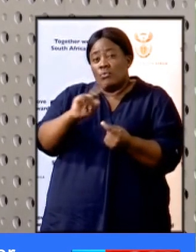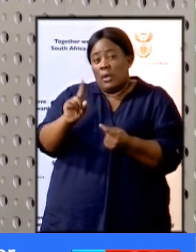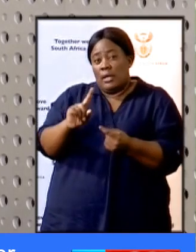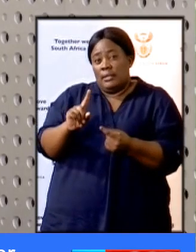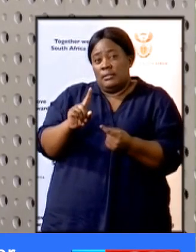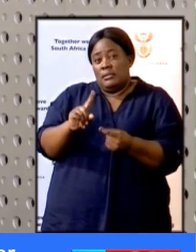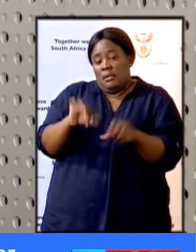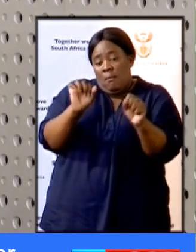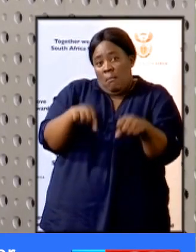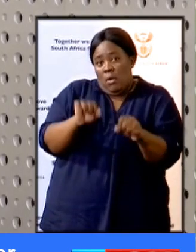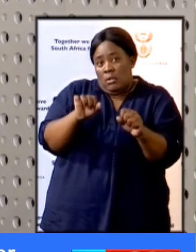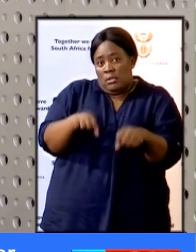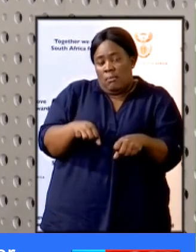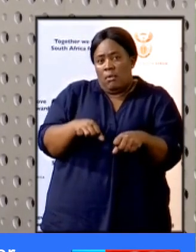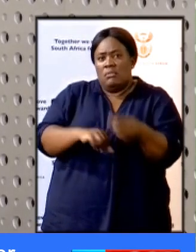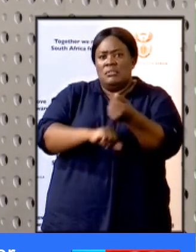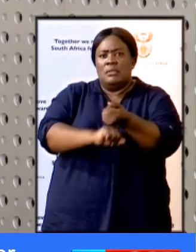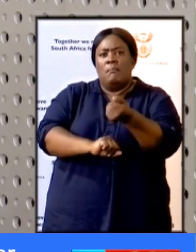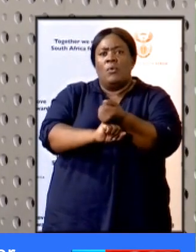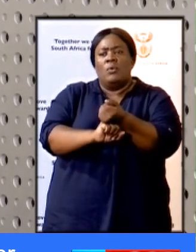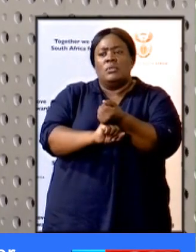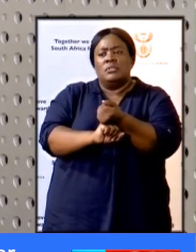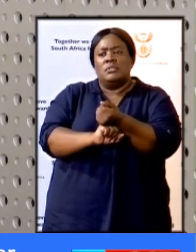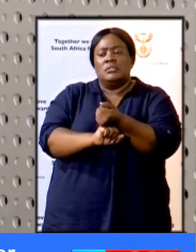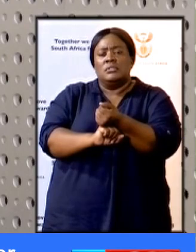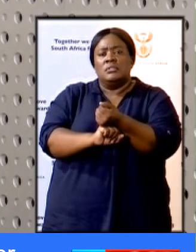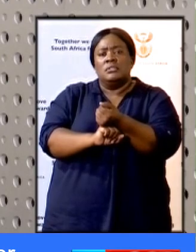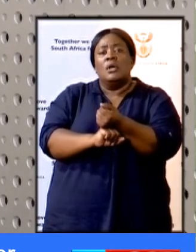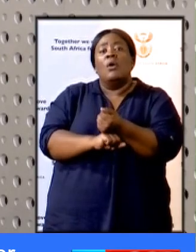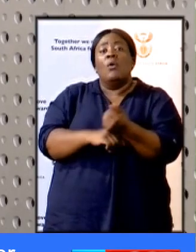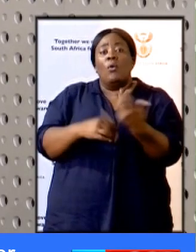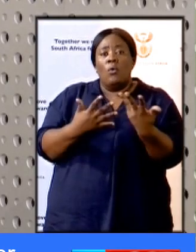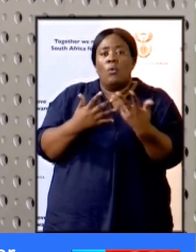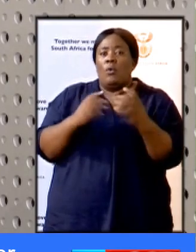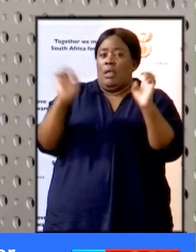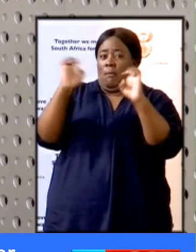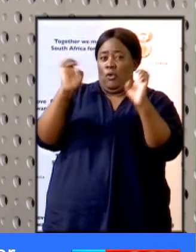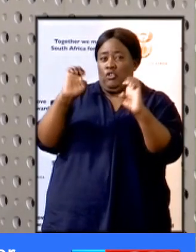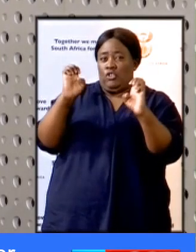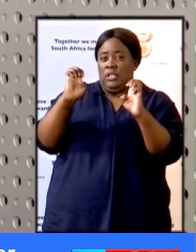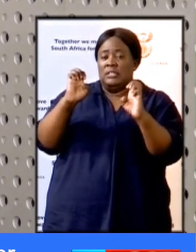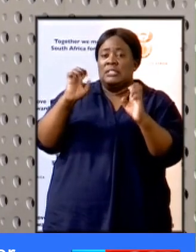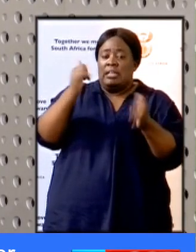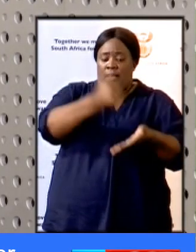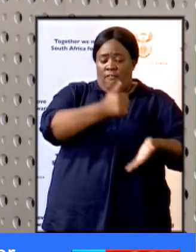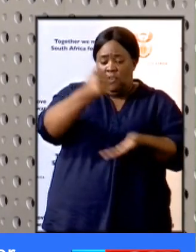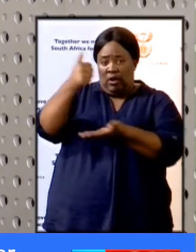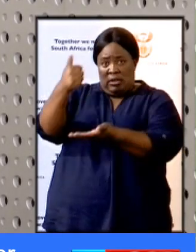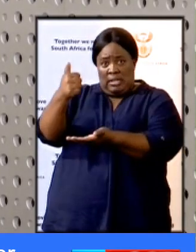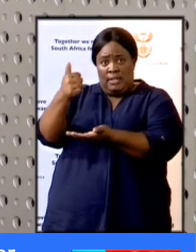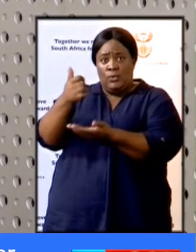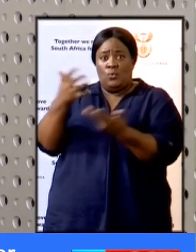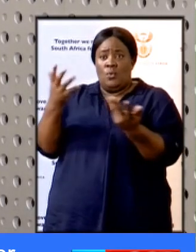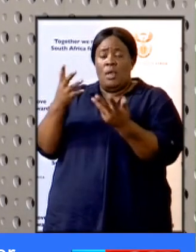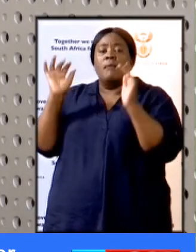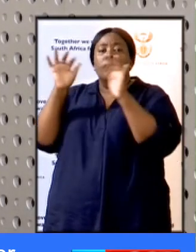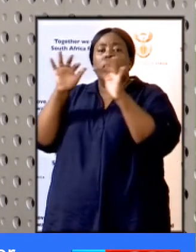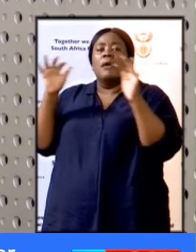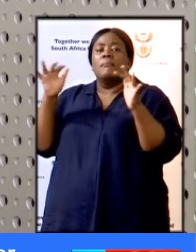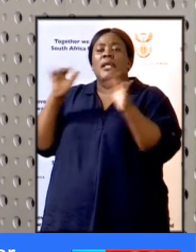possible relief, stimulus, or emergency funding to our public institutions in